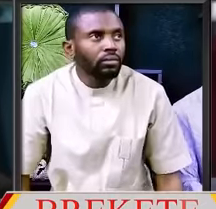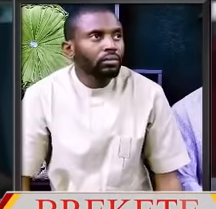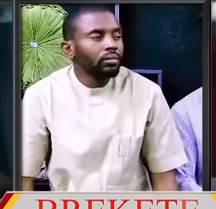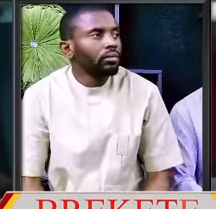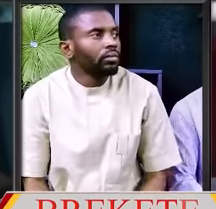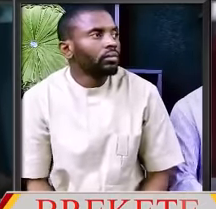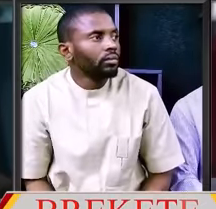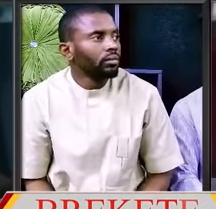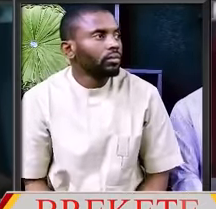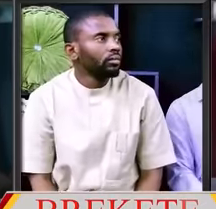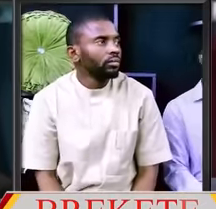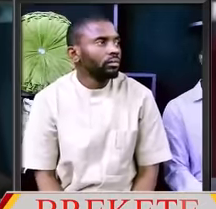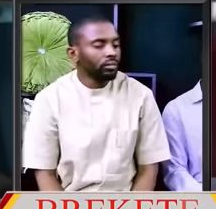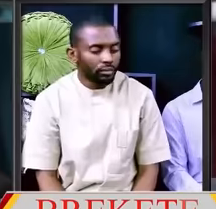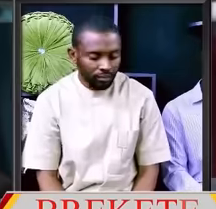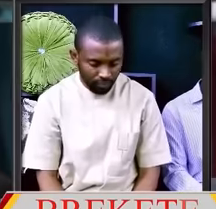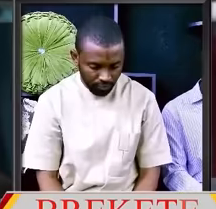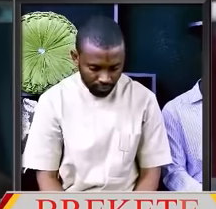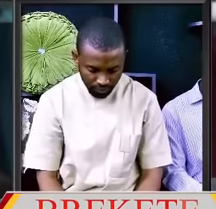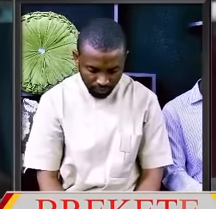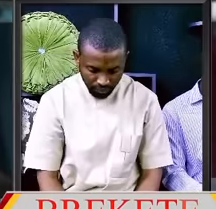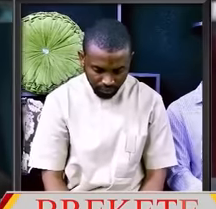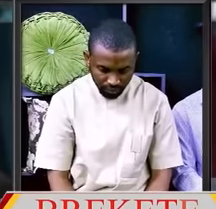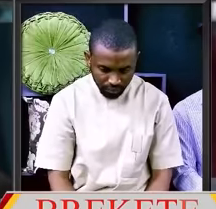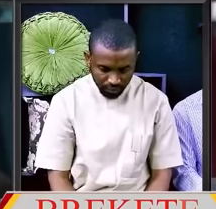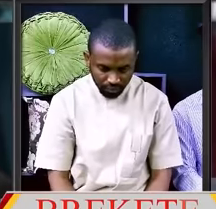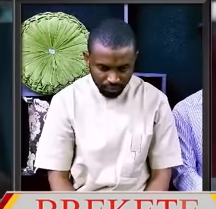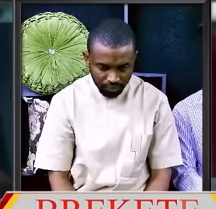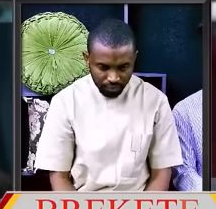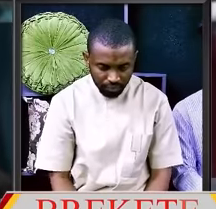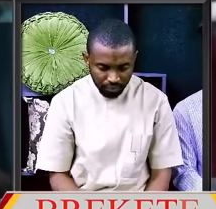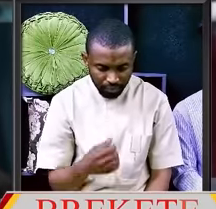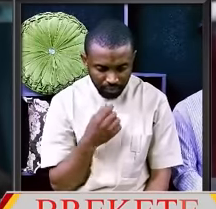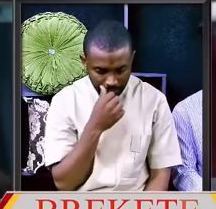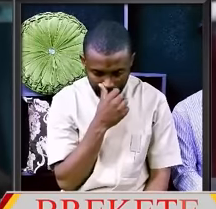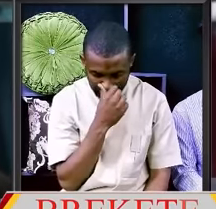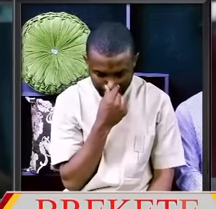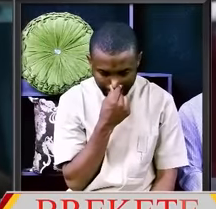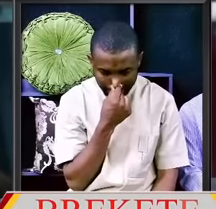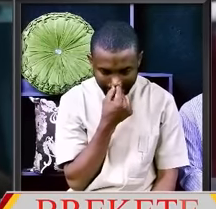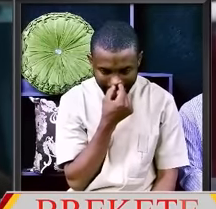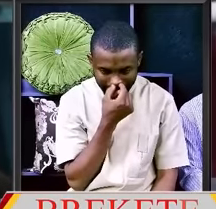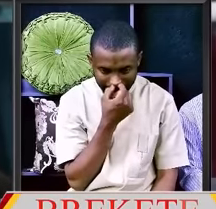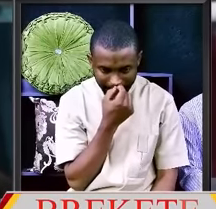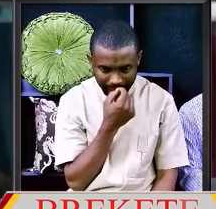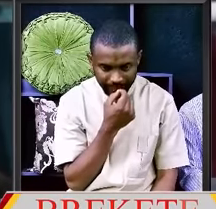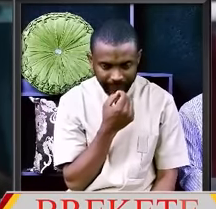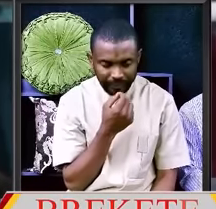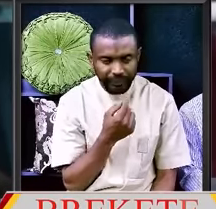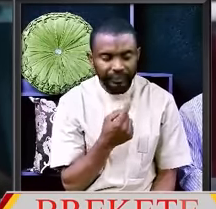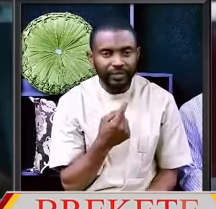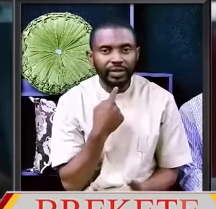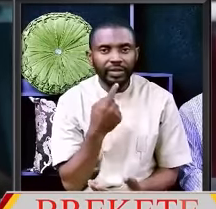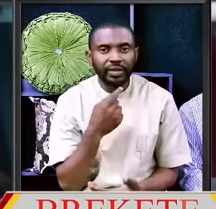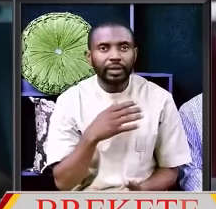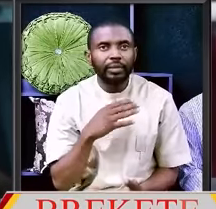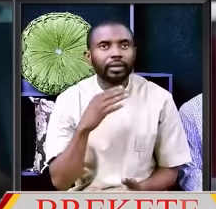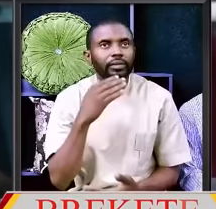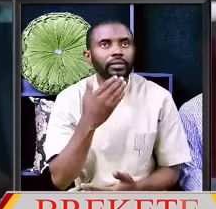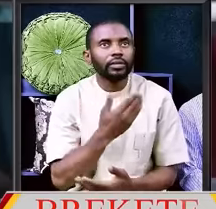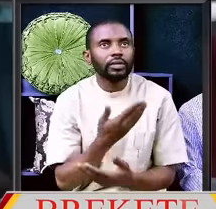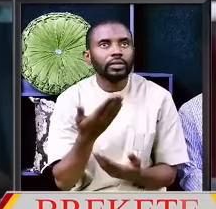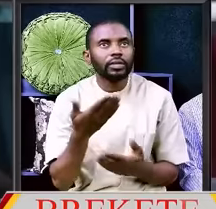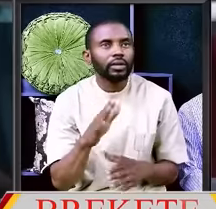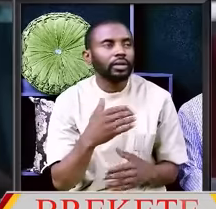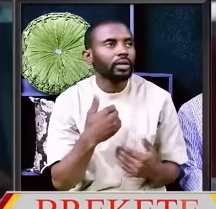this. My son is dead. Yeah, sorry, his son is dead. And there's a pool of blood in the house. You shouldn't